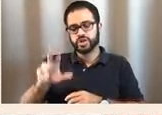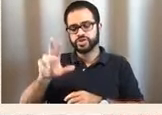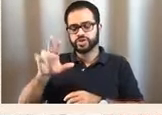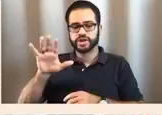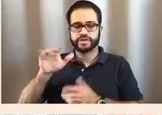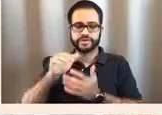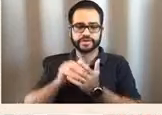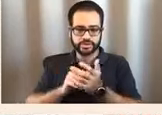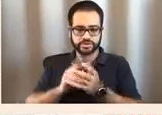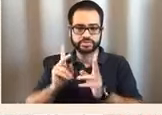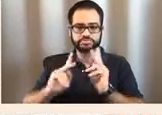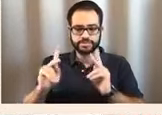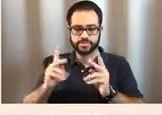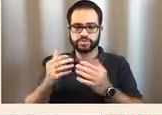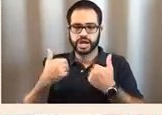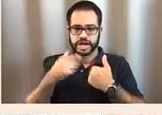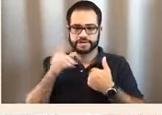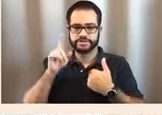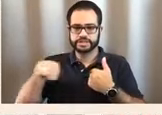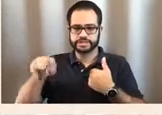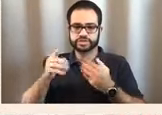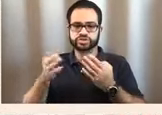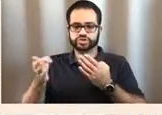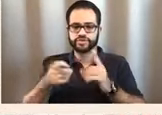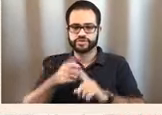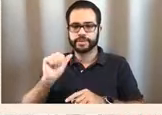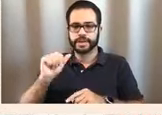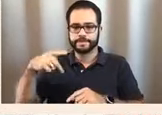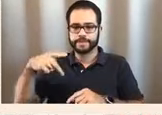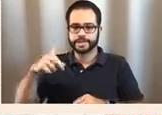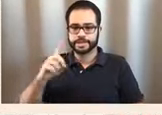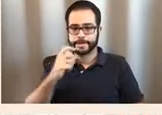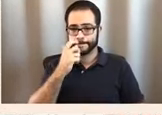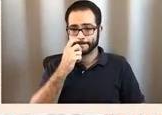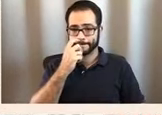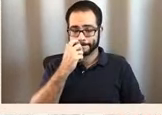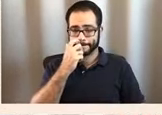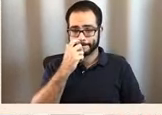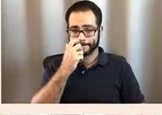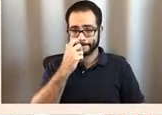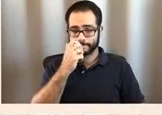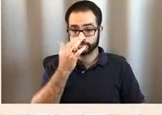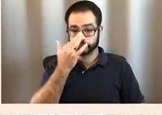these services. Now, Jan is going to give some more information about VR.